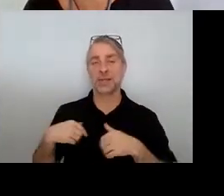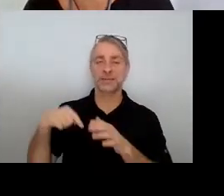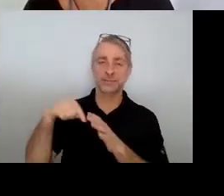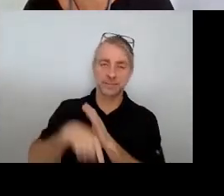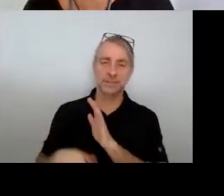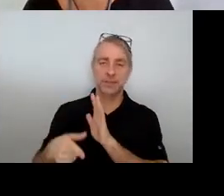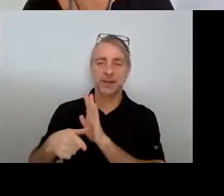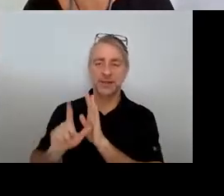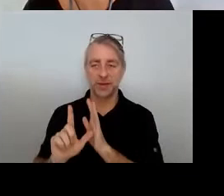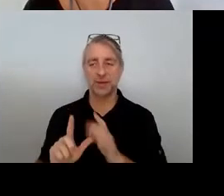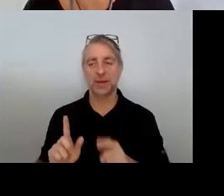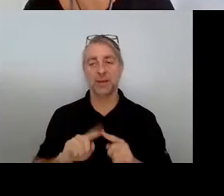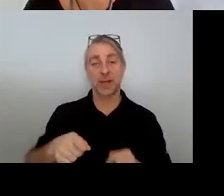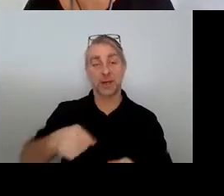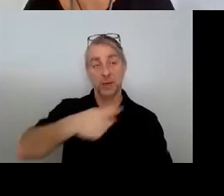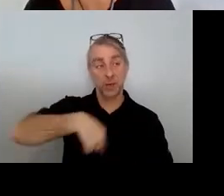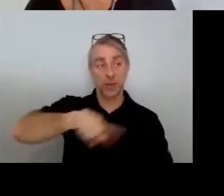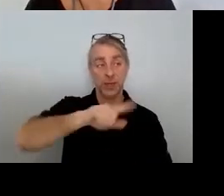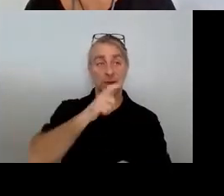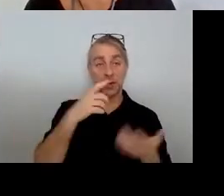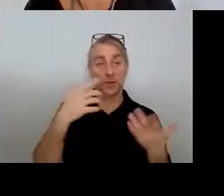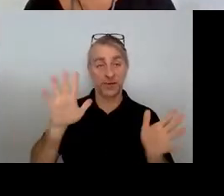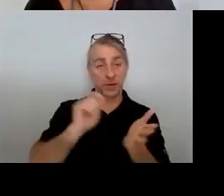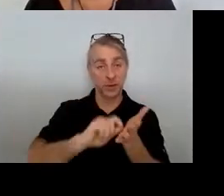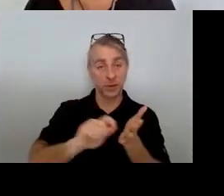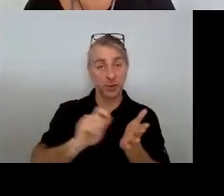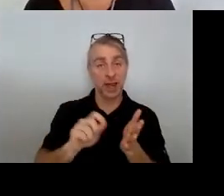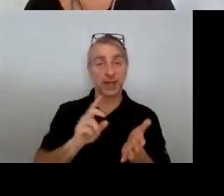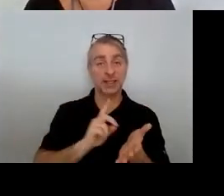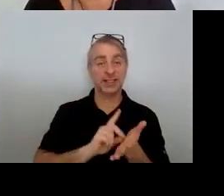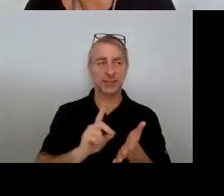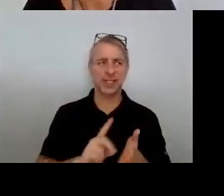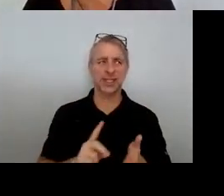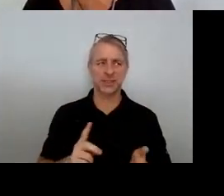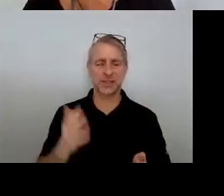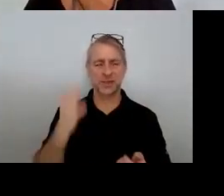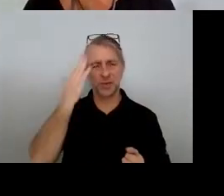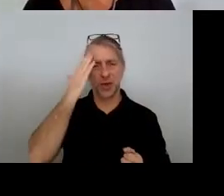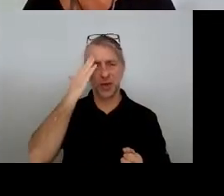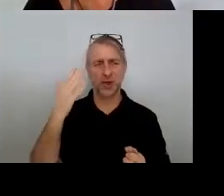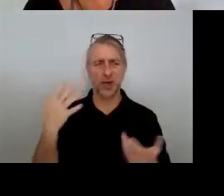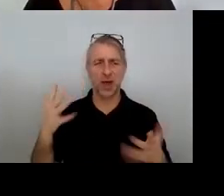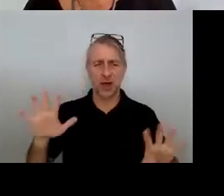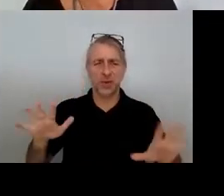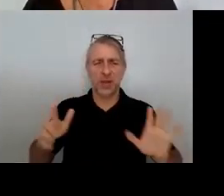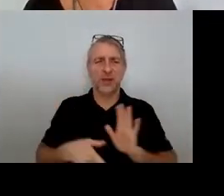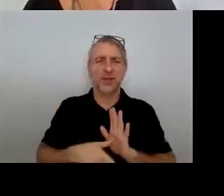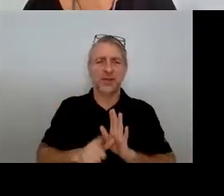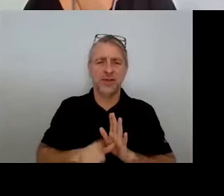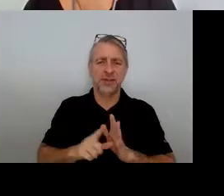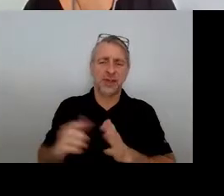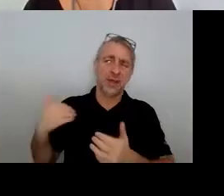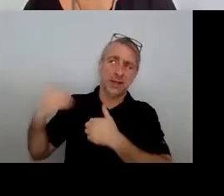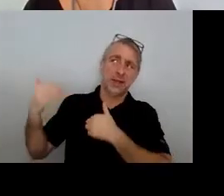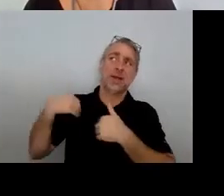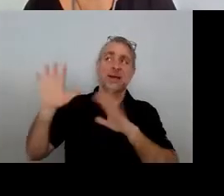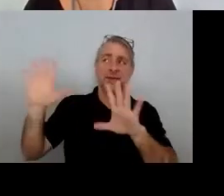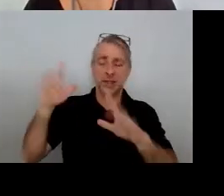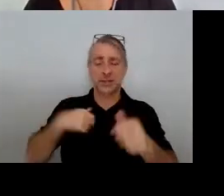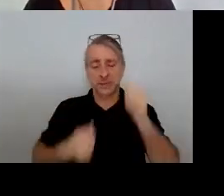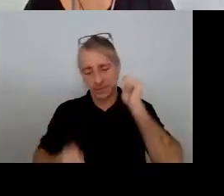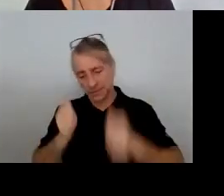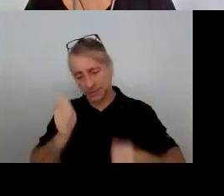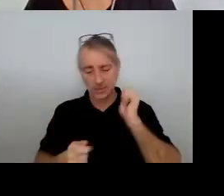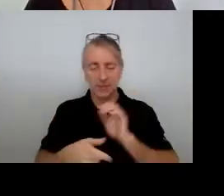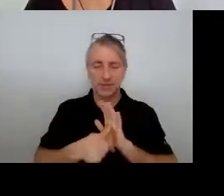done a dissertation feel that they were rigorously reviewed when we were in the middle of it. But it's also the